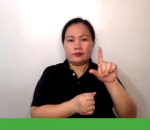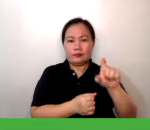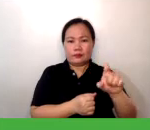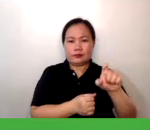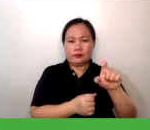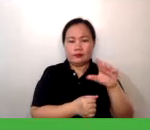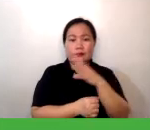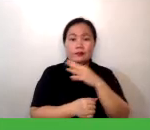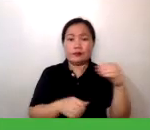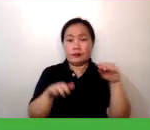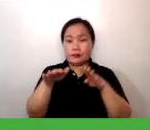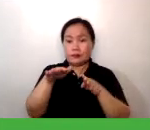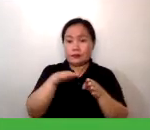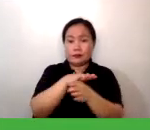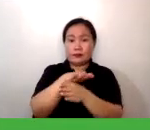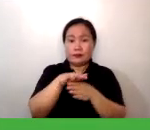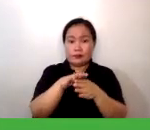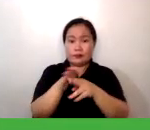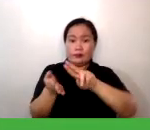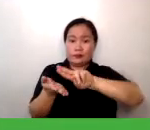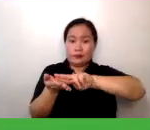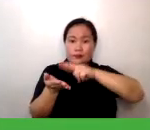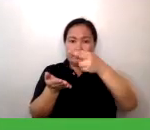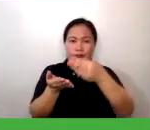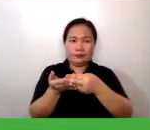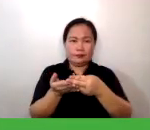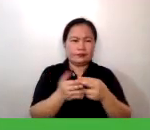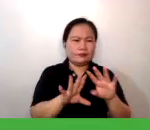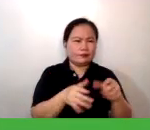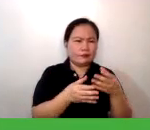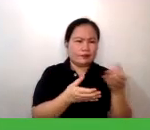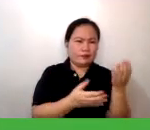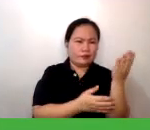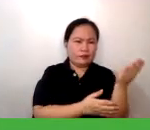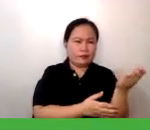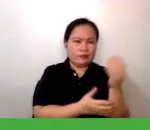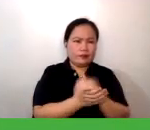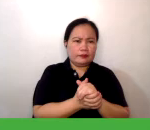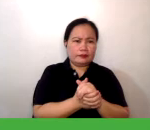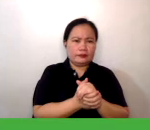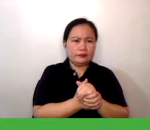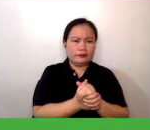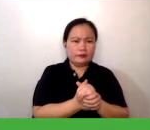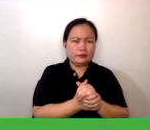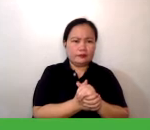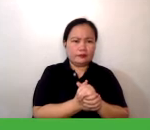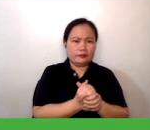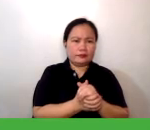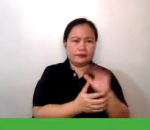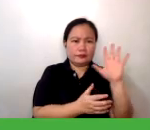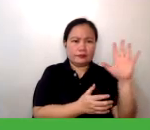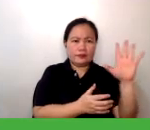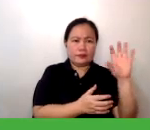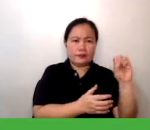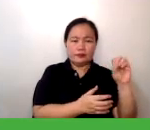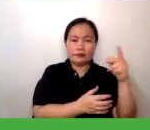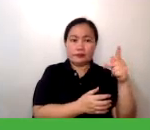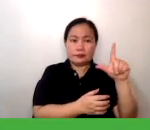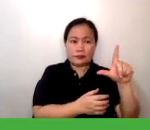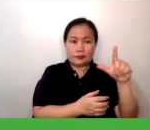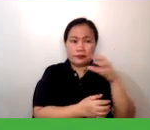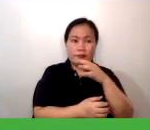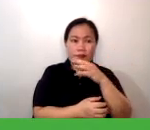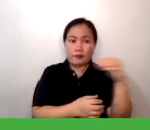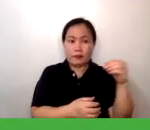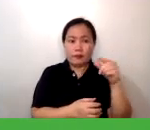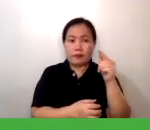mga prefixes and the basic units. So, paano kapag ganito? I have 50